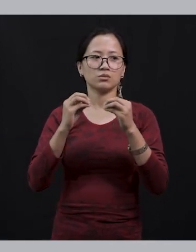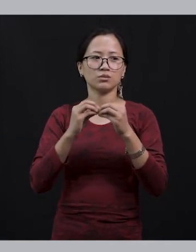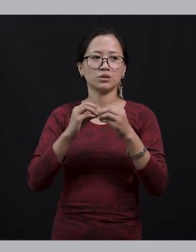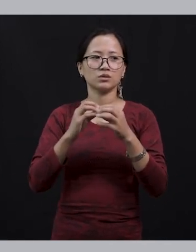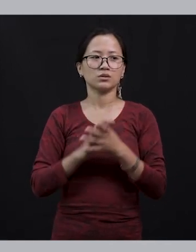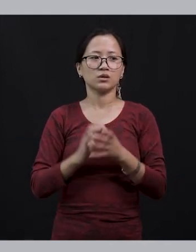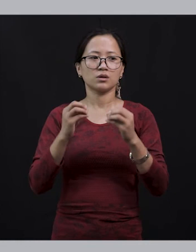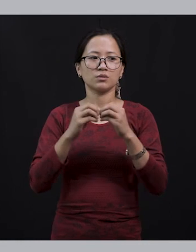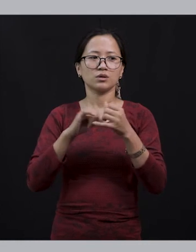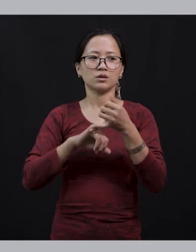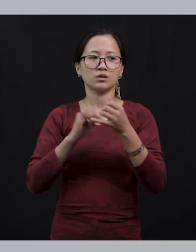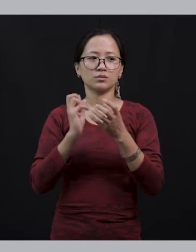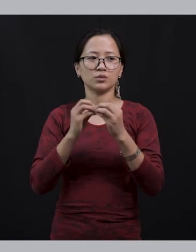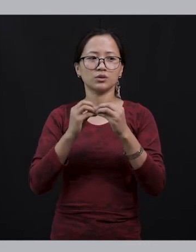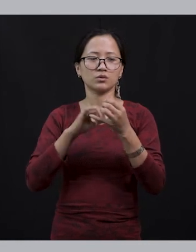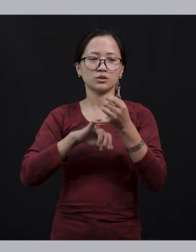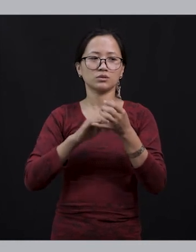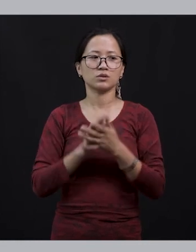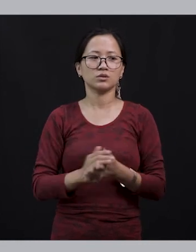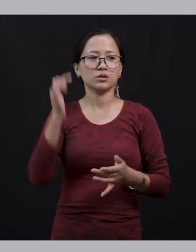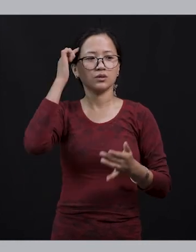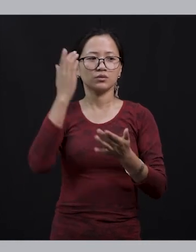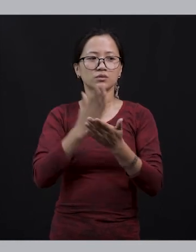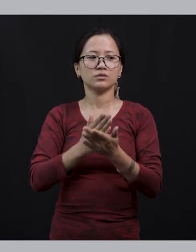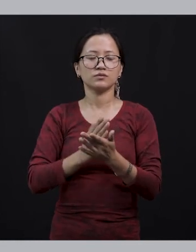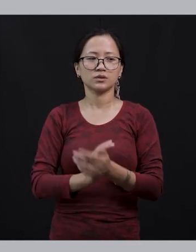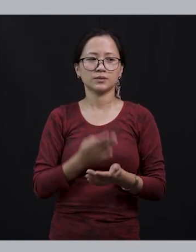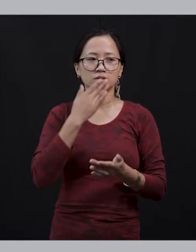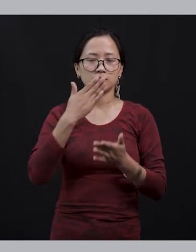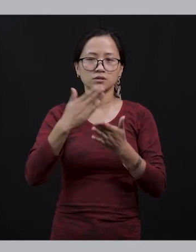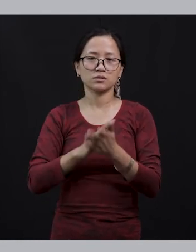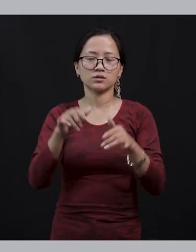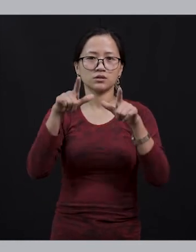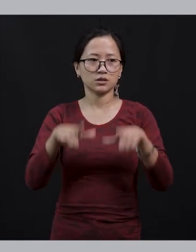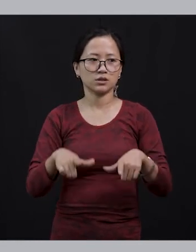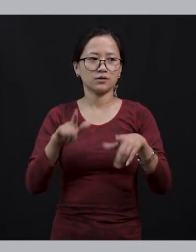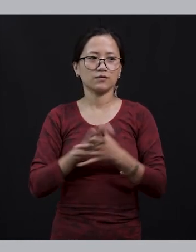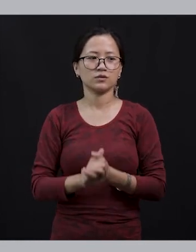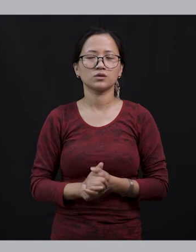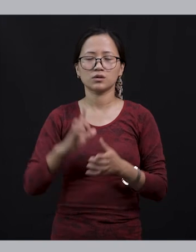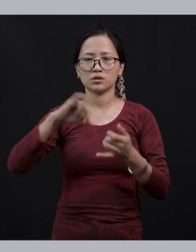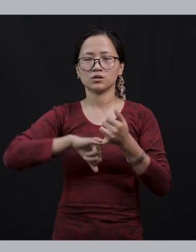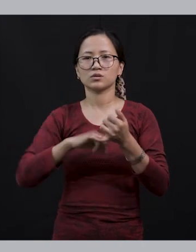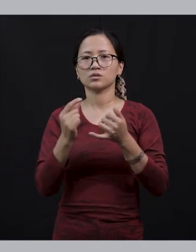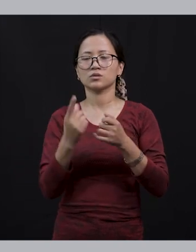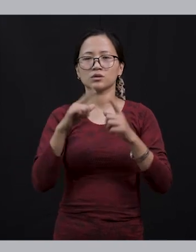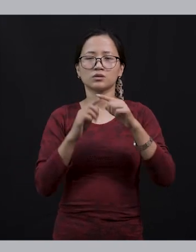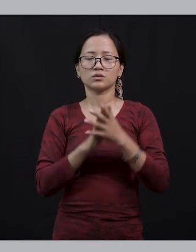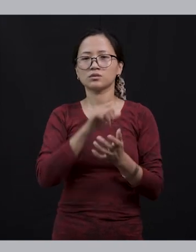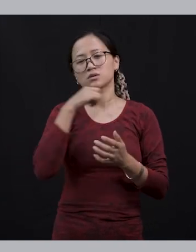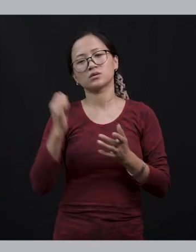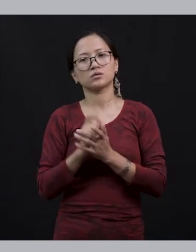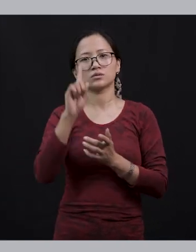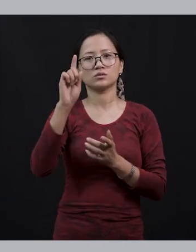feet of the sultan. So he believed in that sultan is just like a god. He died in